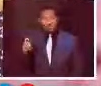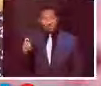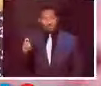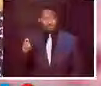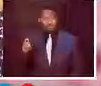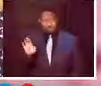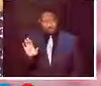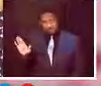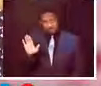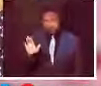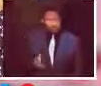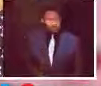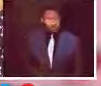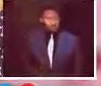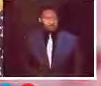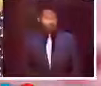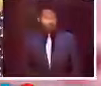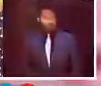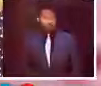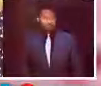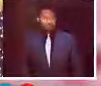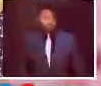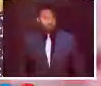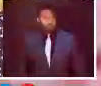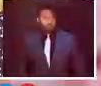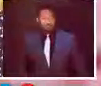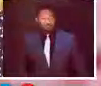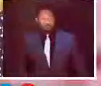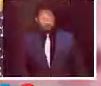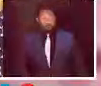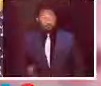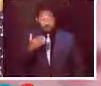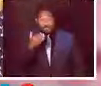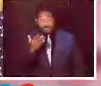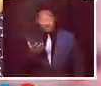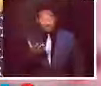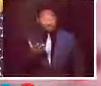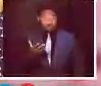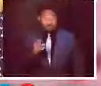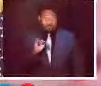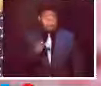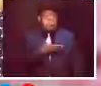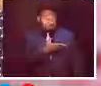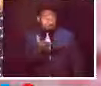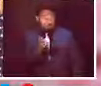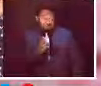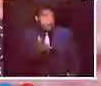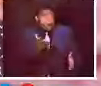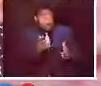Isawo Madwejiri, the Chief Whip. Mr. Speaker, I am grateful. If they want to do the